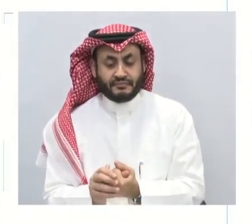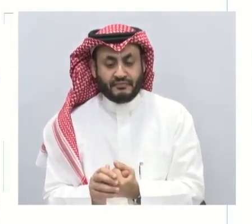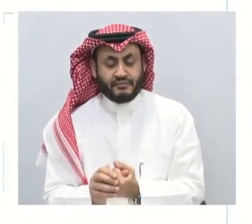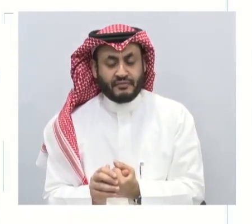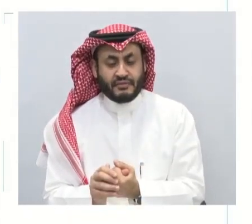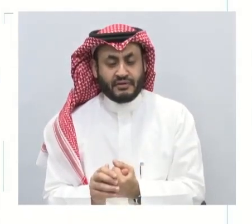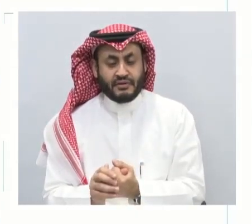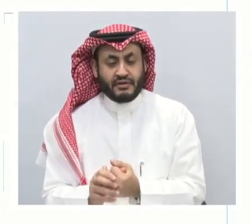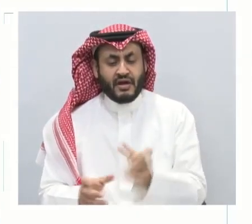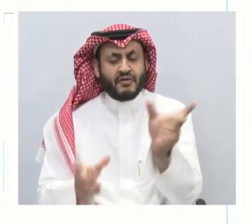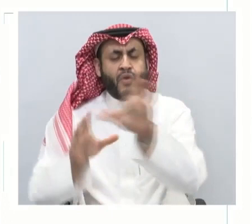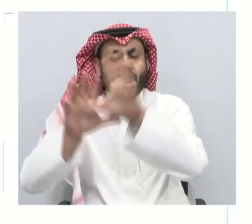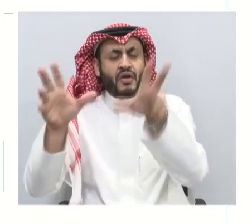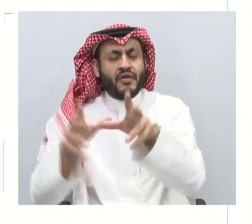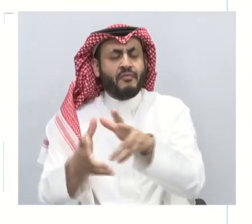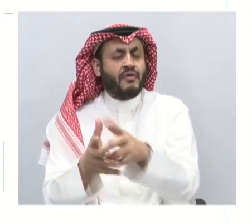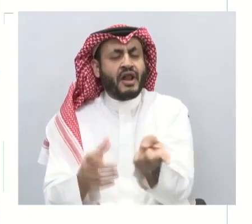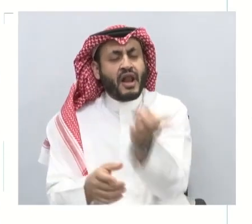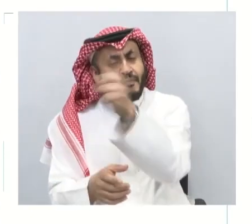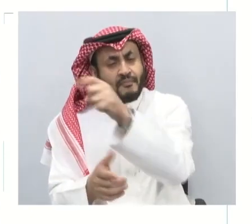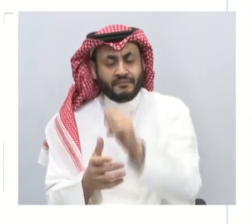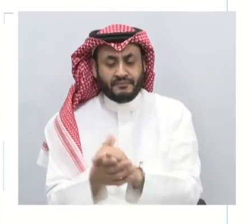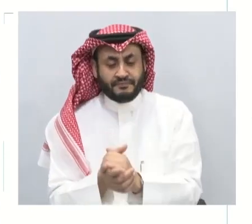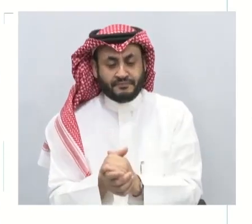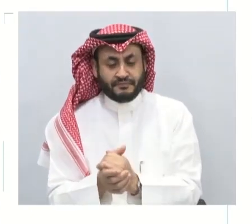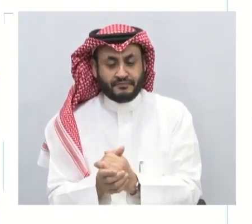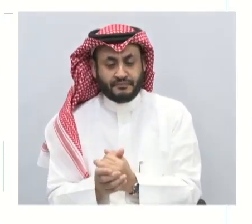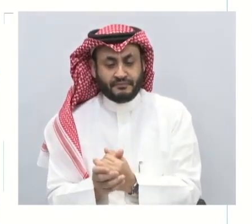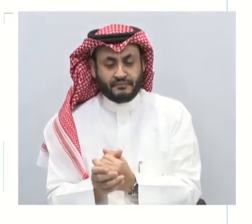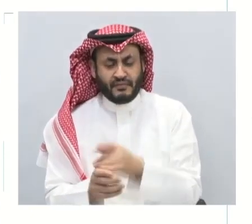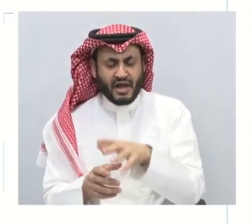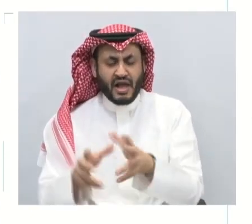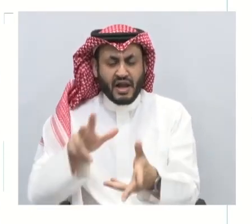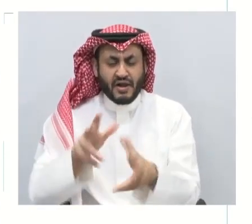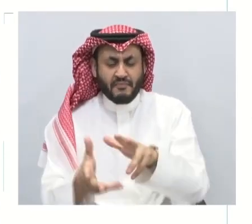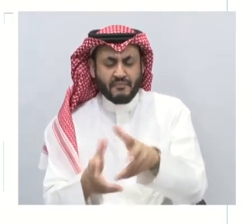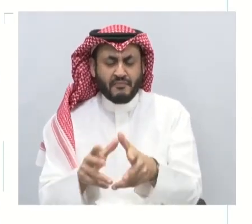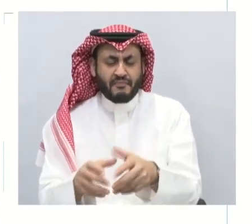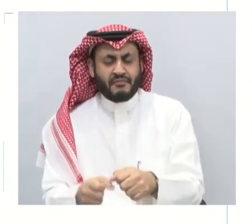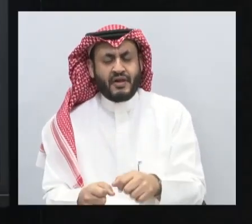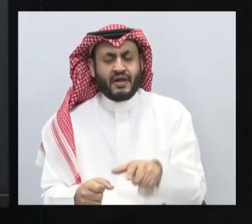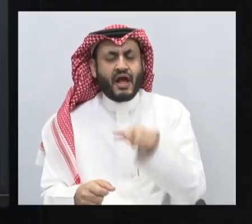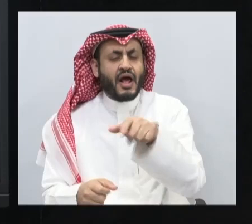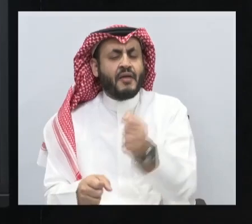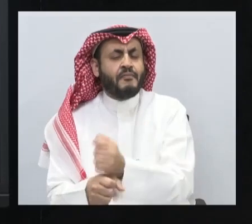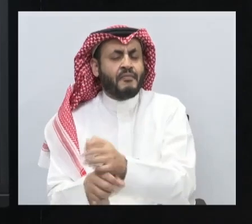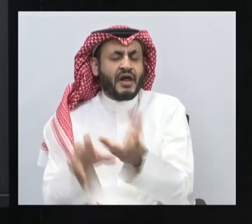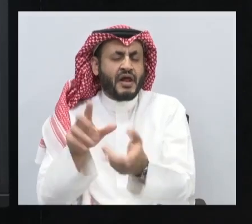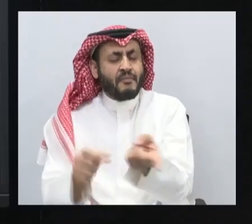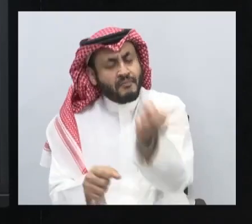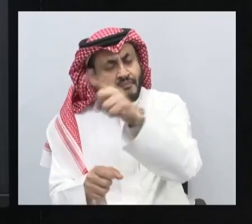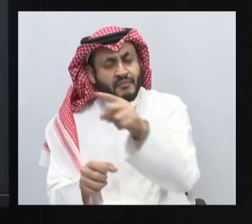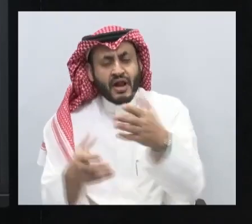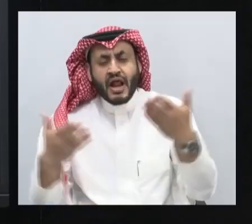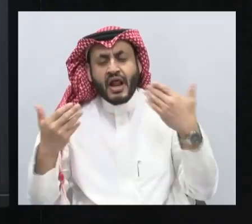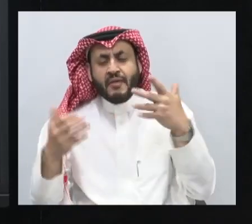this activity, if you want to ask, you can say, what will you probably do in the summer? That means you are not sure about it. What will